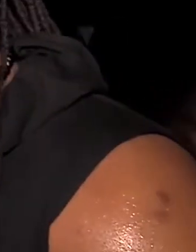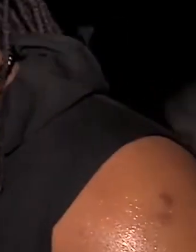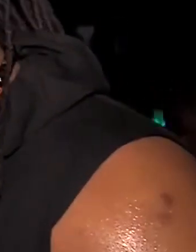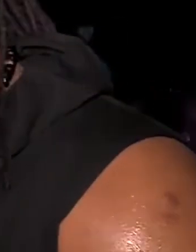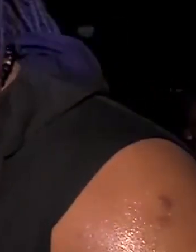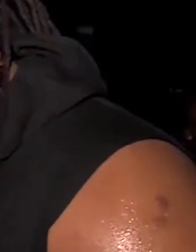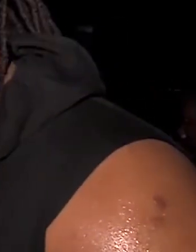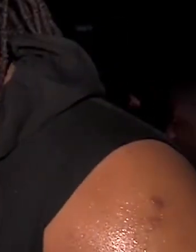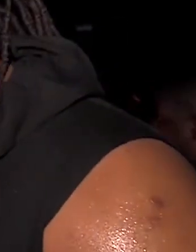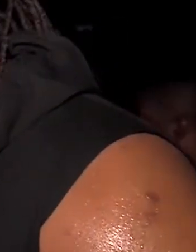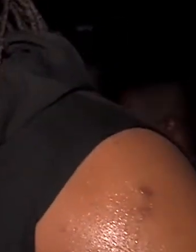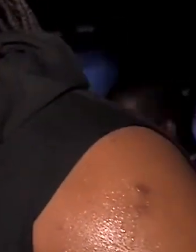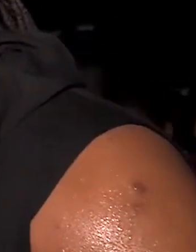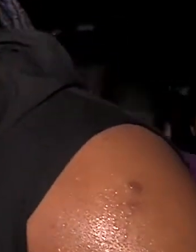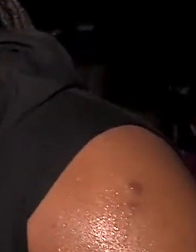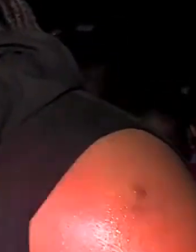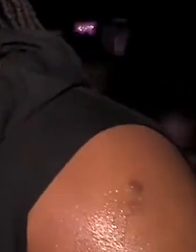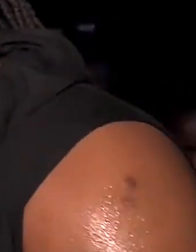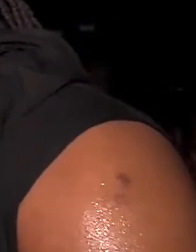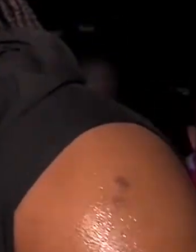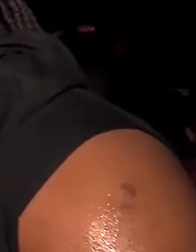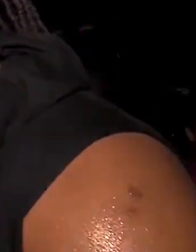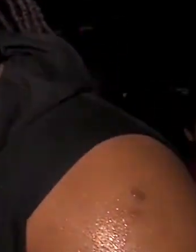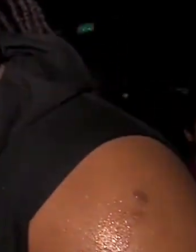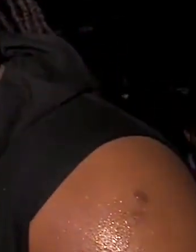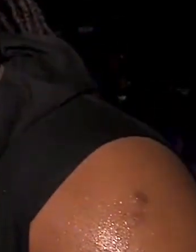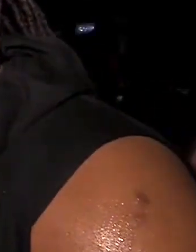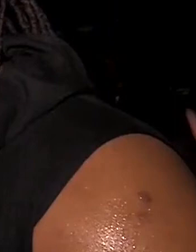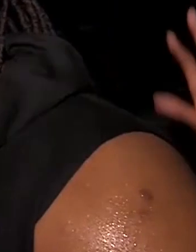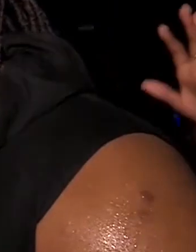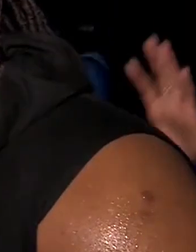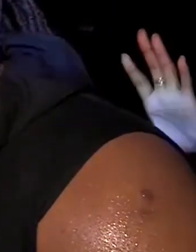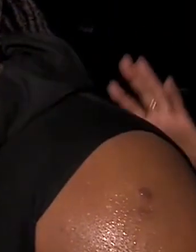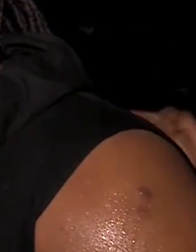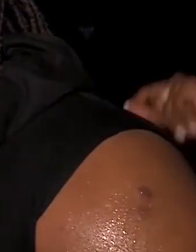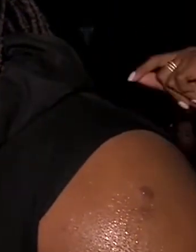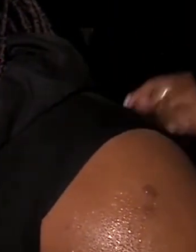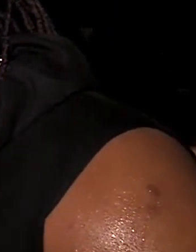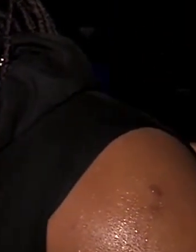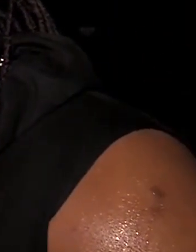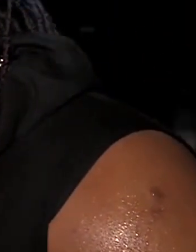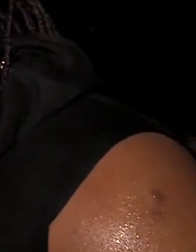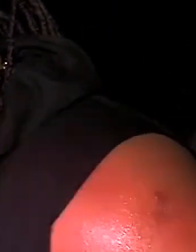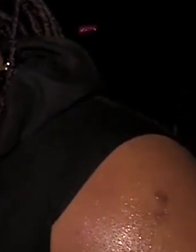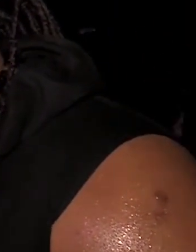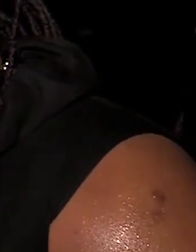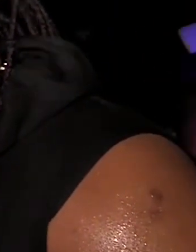All the spin got is still need some pace. You understand? And that's the same thing that happens with soccer.